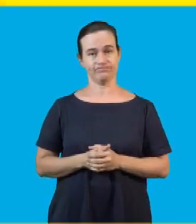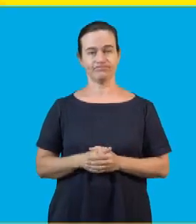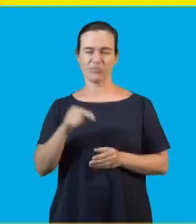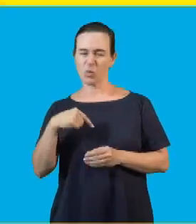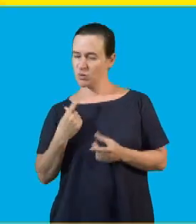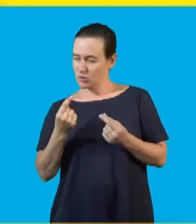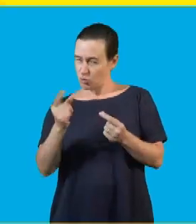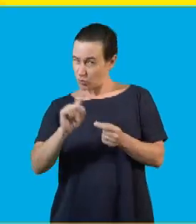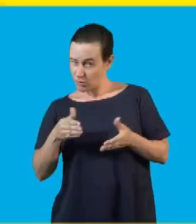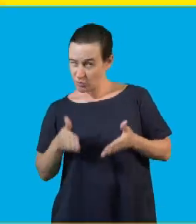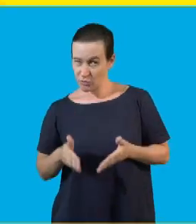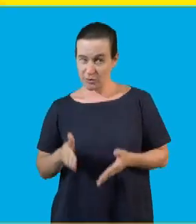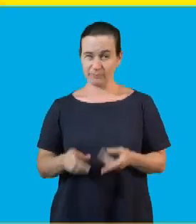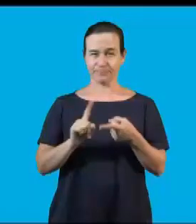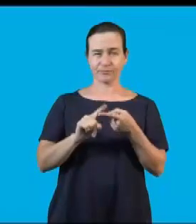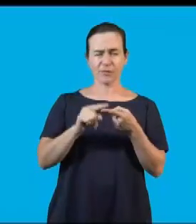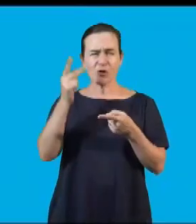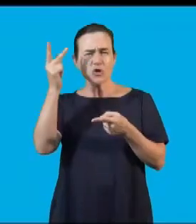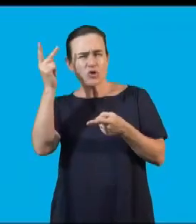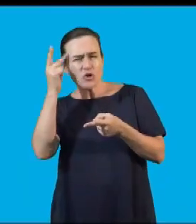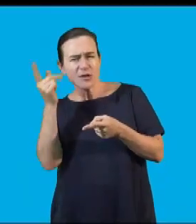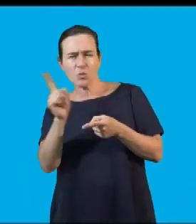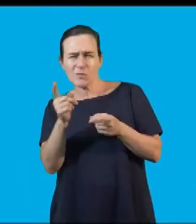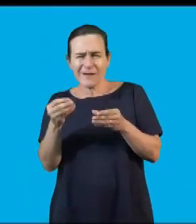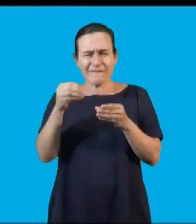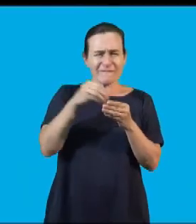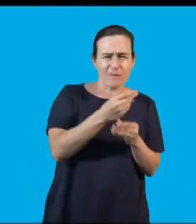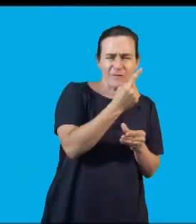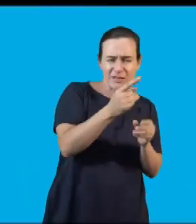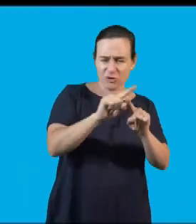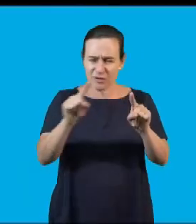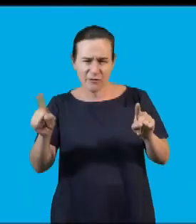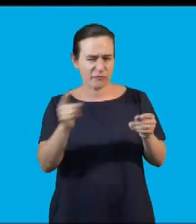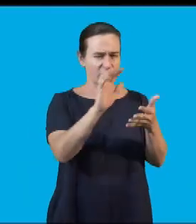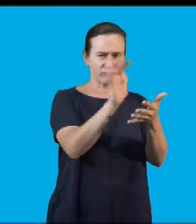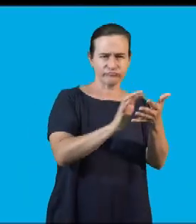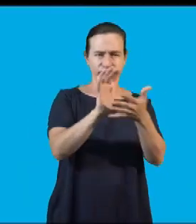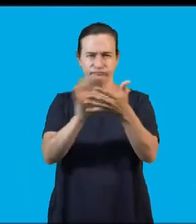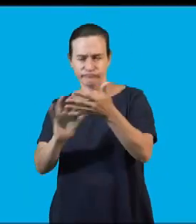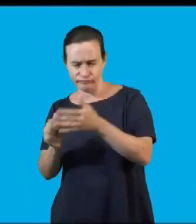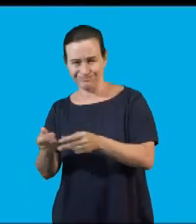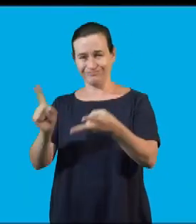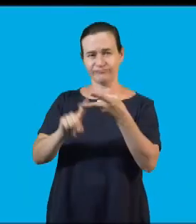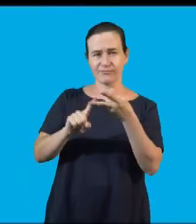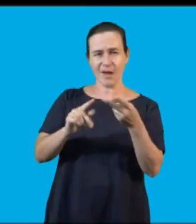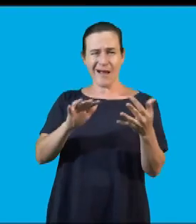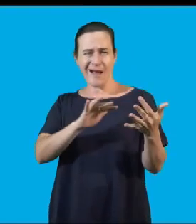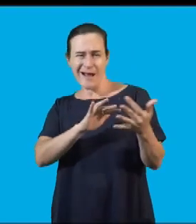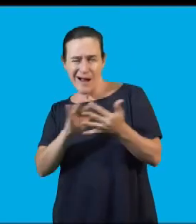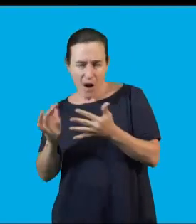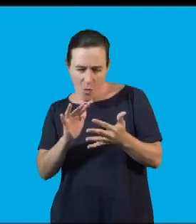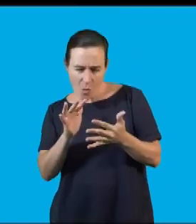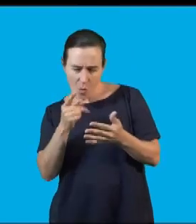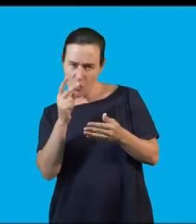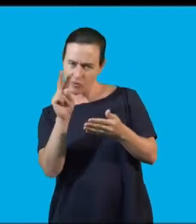Our lesson map consists of the knowledge and features of each type of text, the knowledge of how to approach each